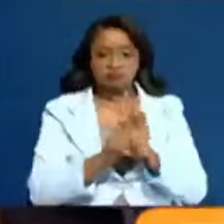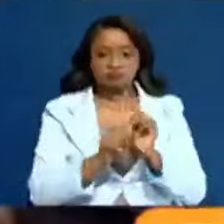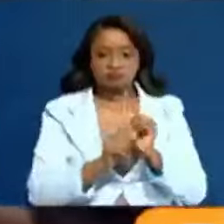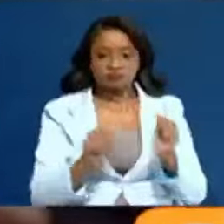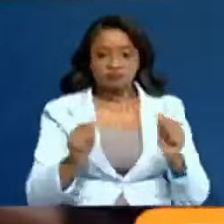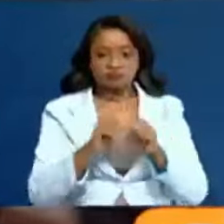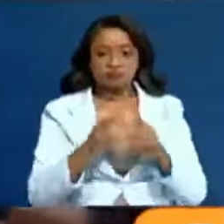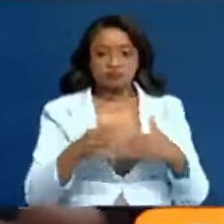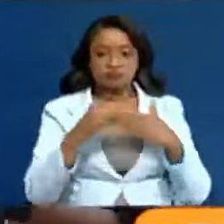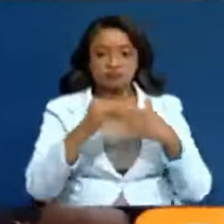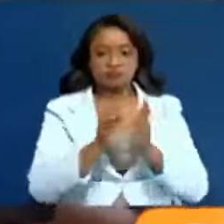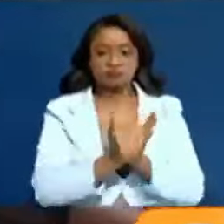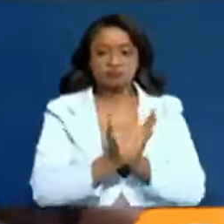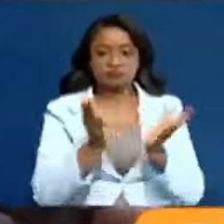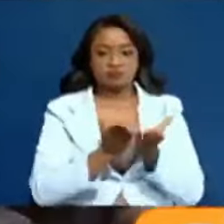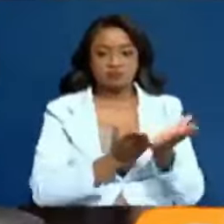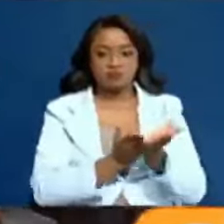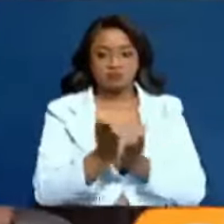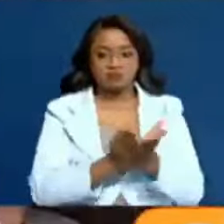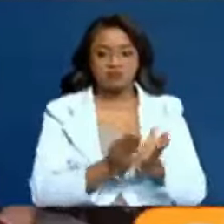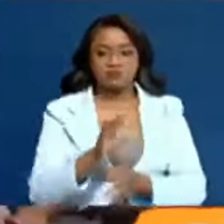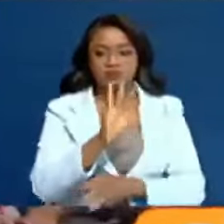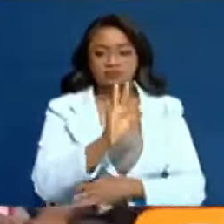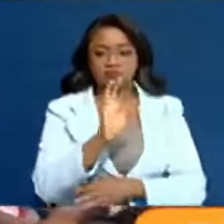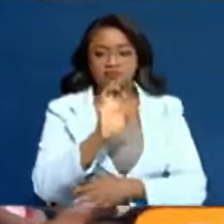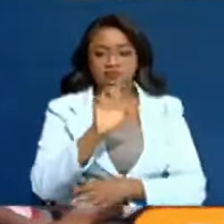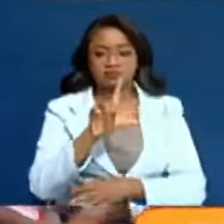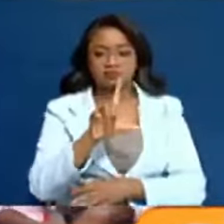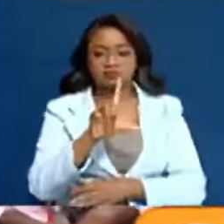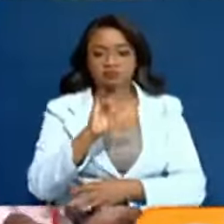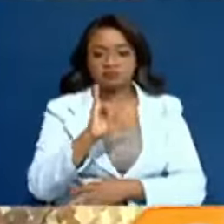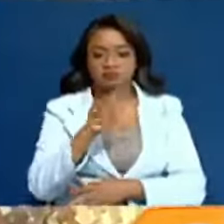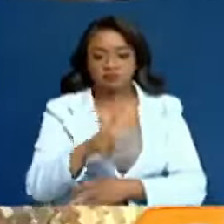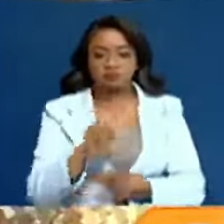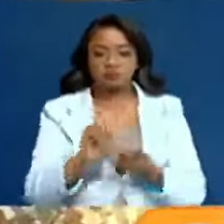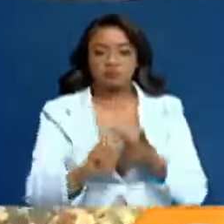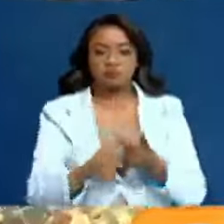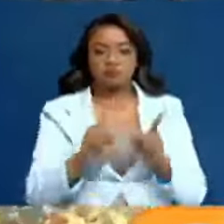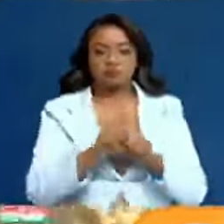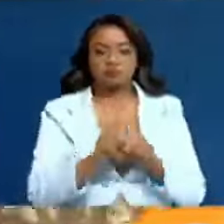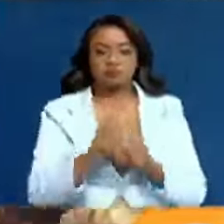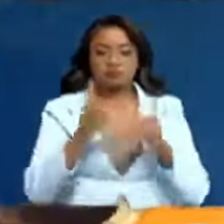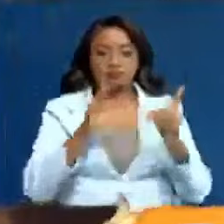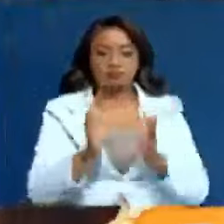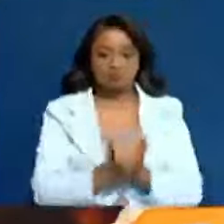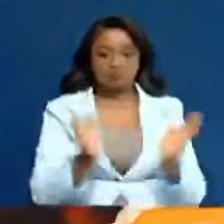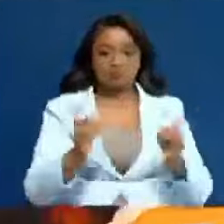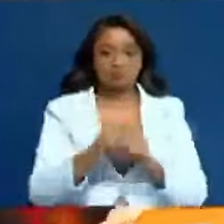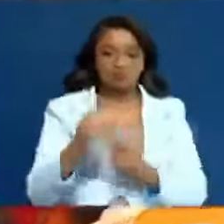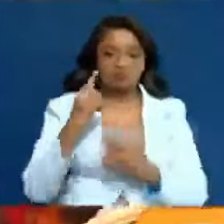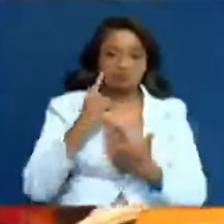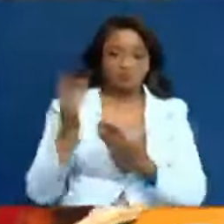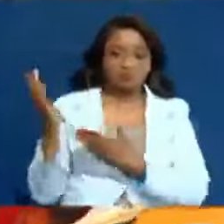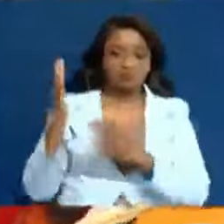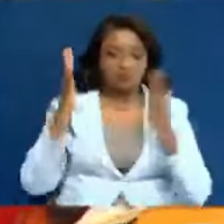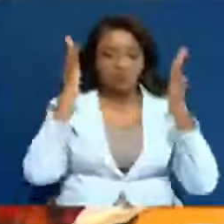of Public Service Felix Koske and Solicitor General Shadrack Mose, the excitement was palpable.